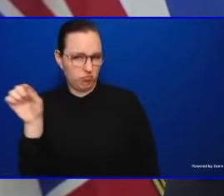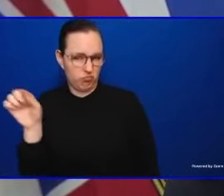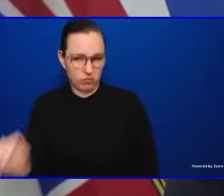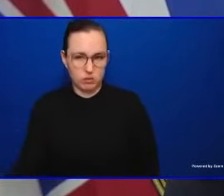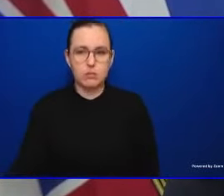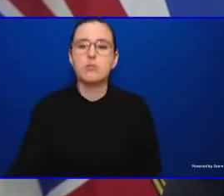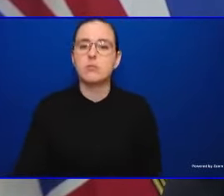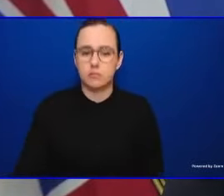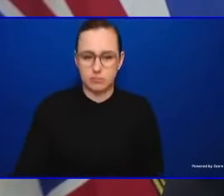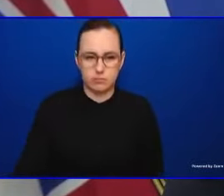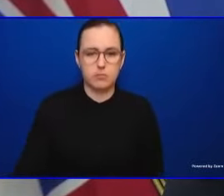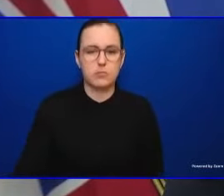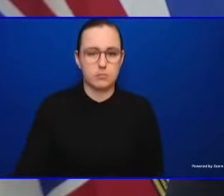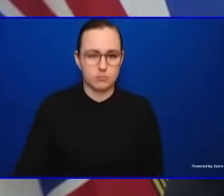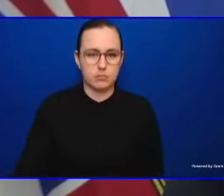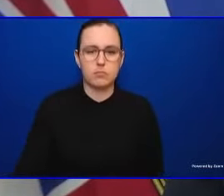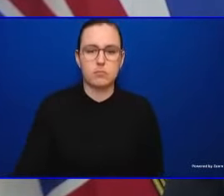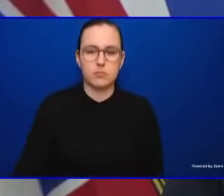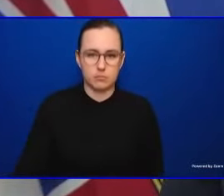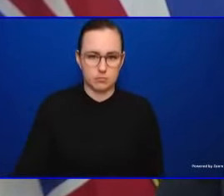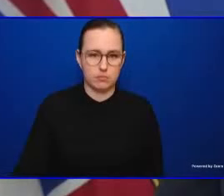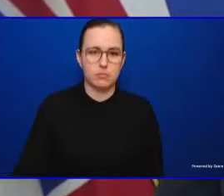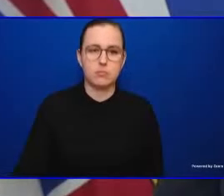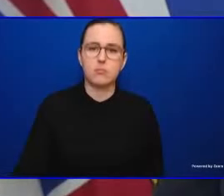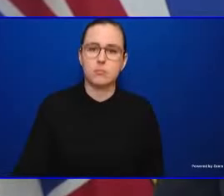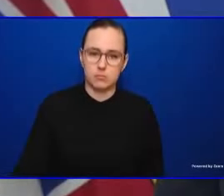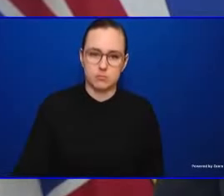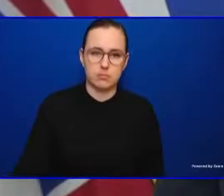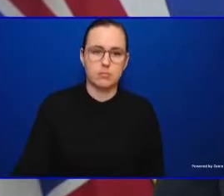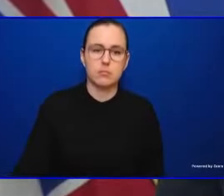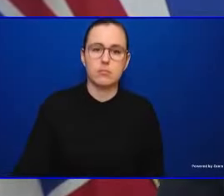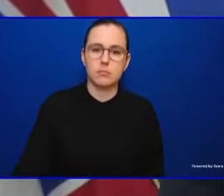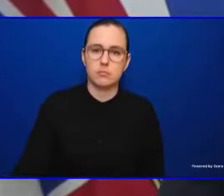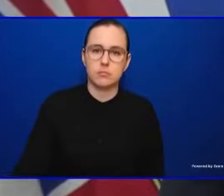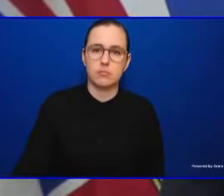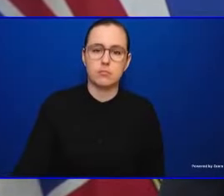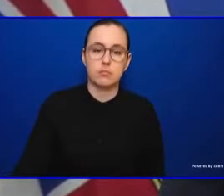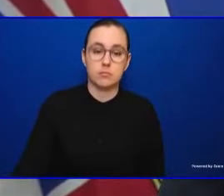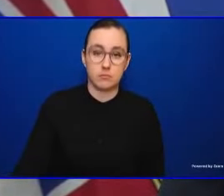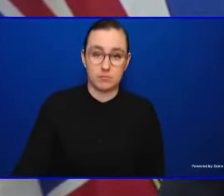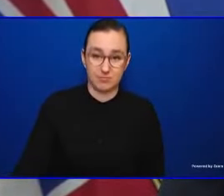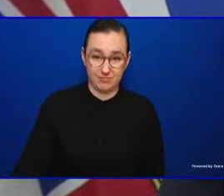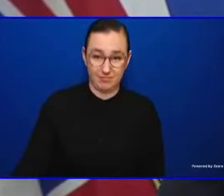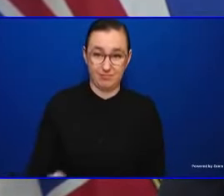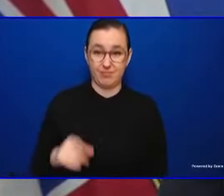4,132,009 second dose immunizations. And with respect to booster doses,